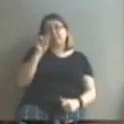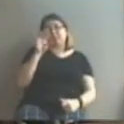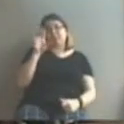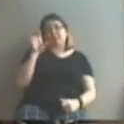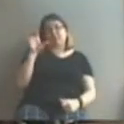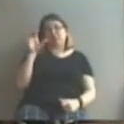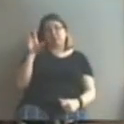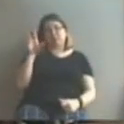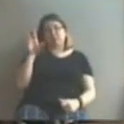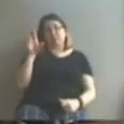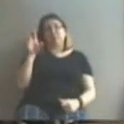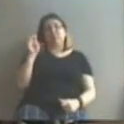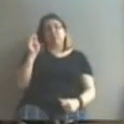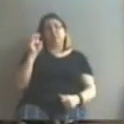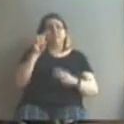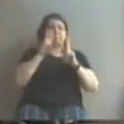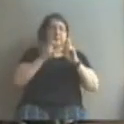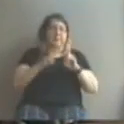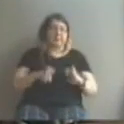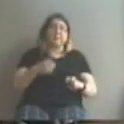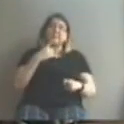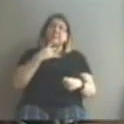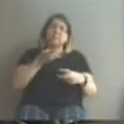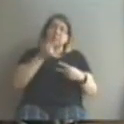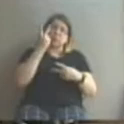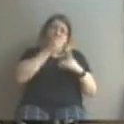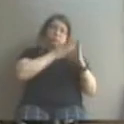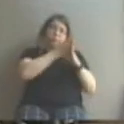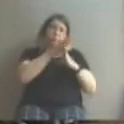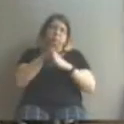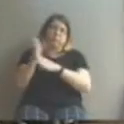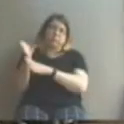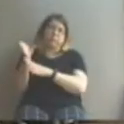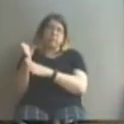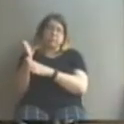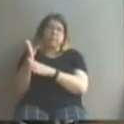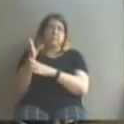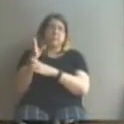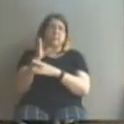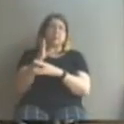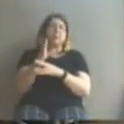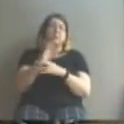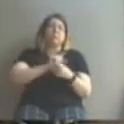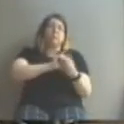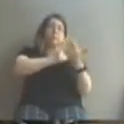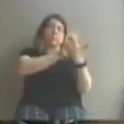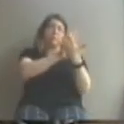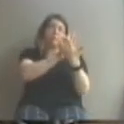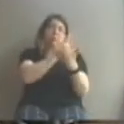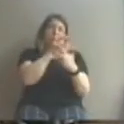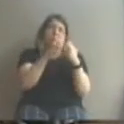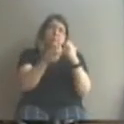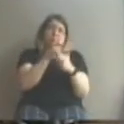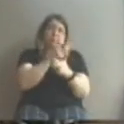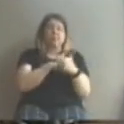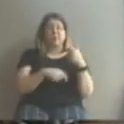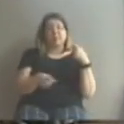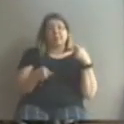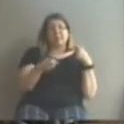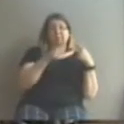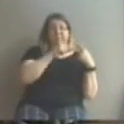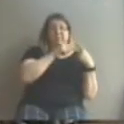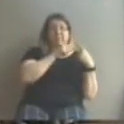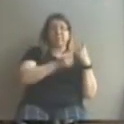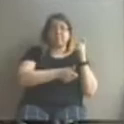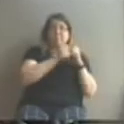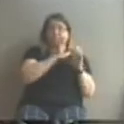board, I said there were two strategies to attack the problem we have. The first thing and the